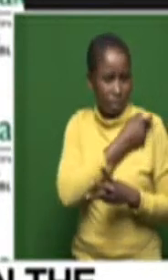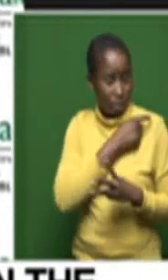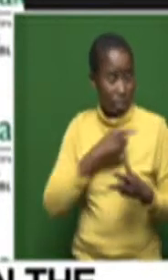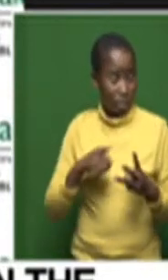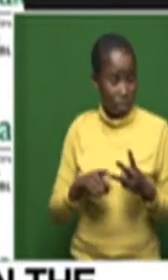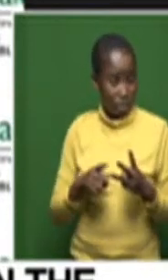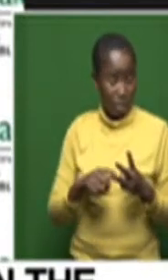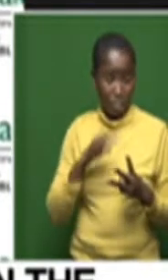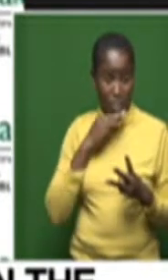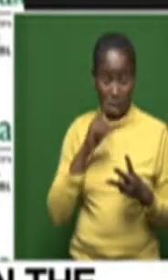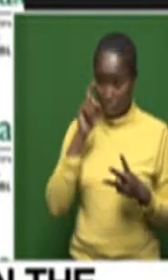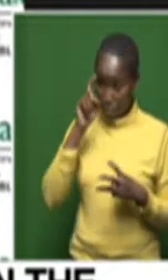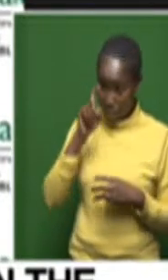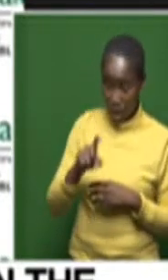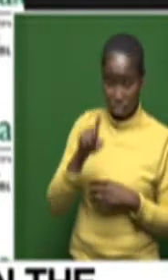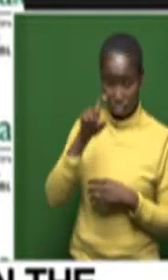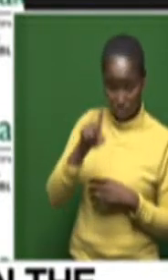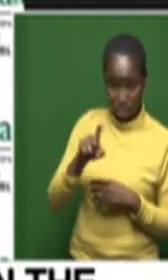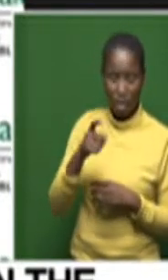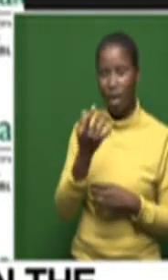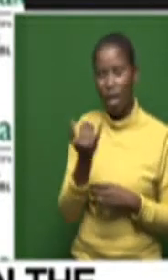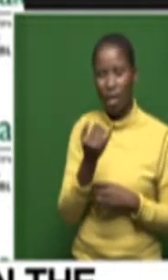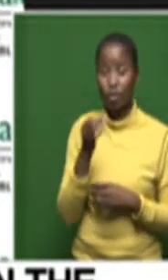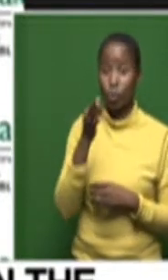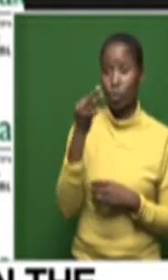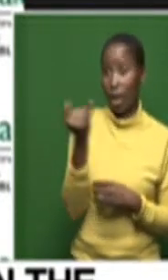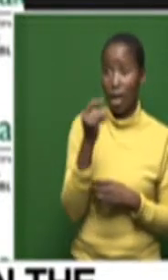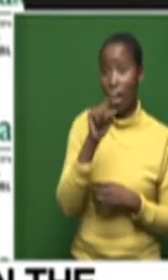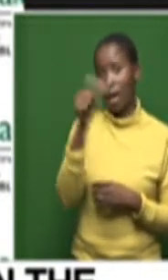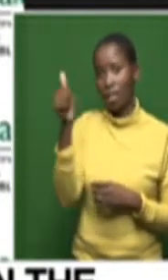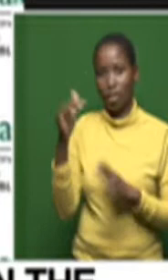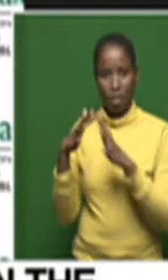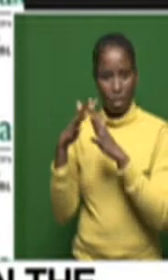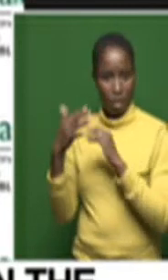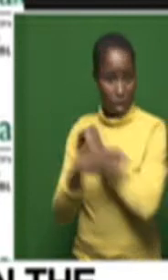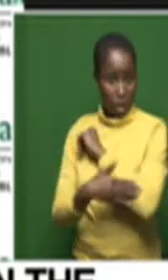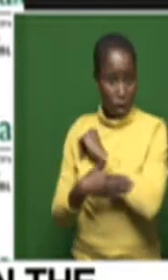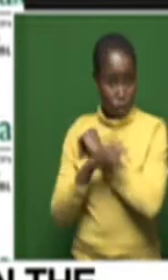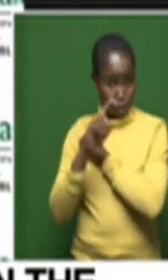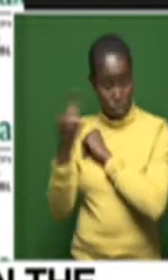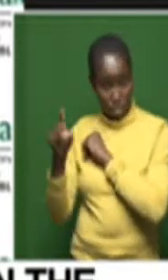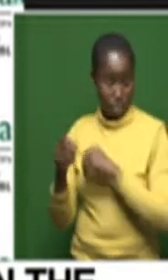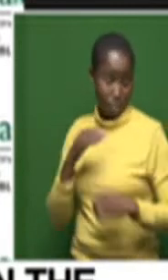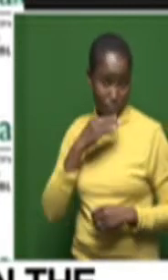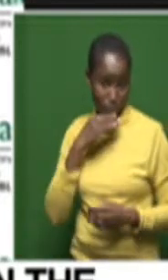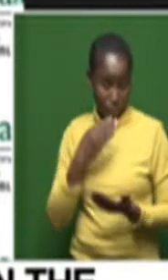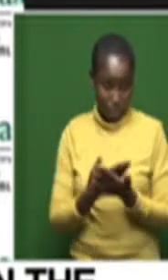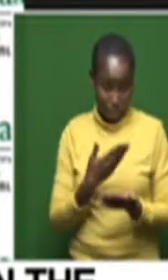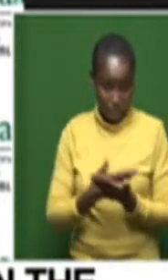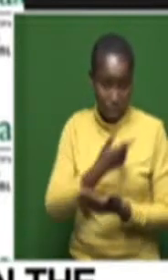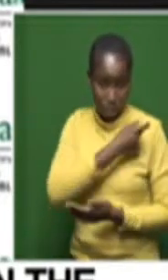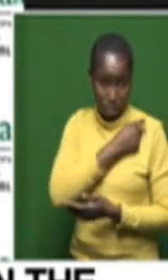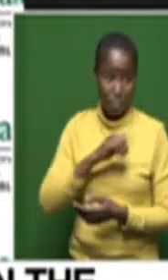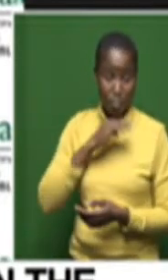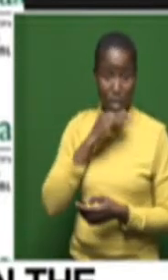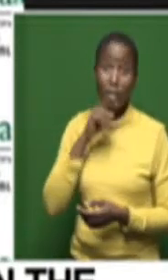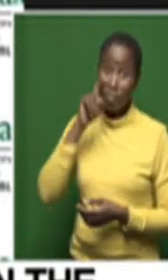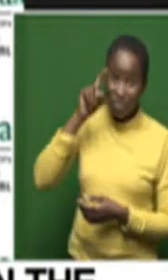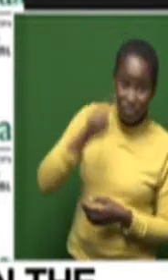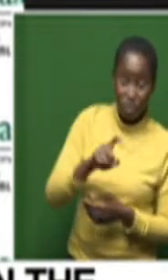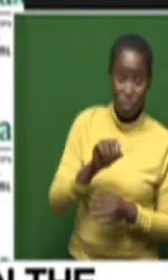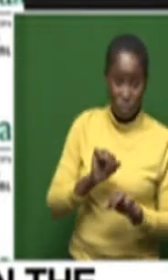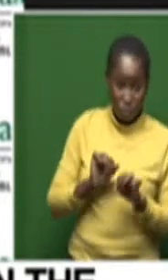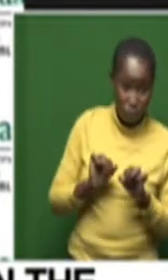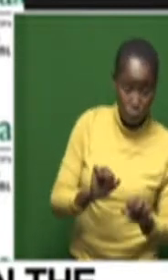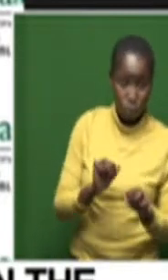a compulsory in the near future like other countries? Will the vaccine become a compulsory or mandatory in South Africa